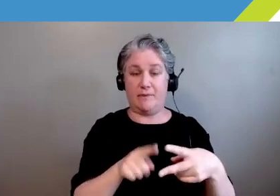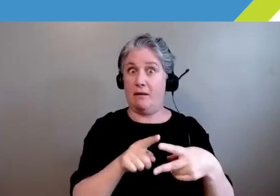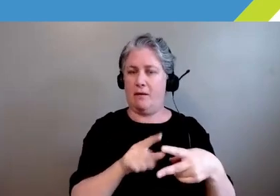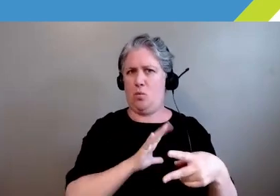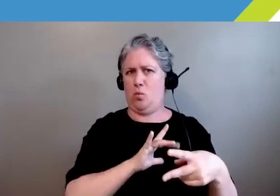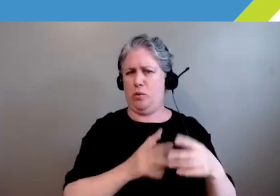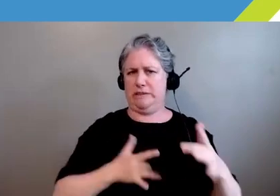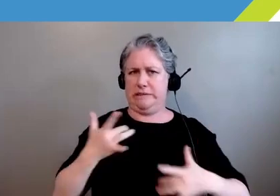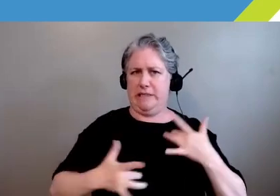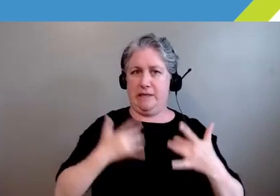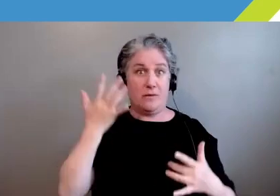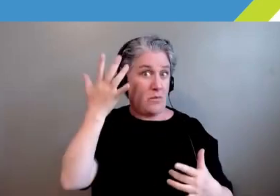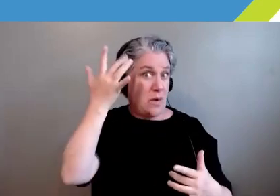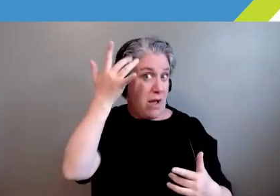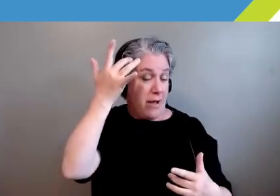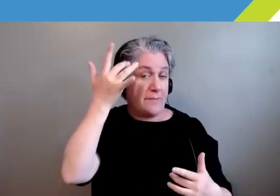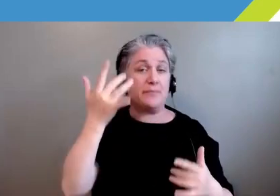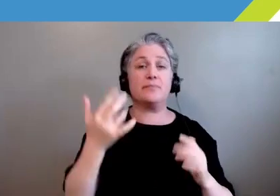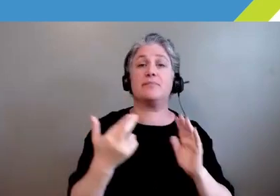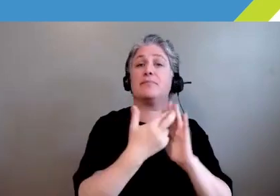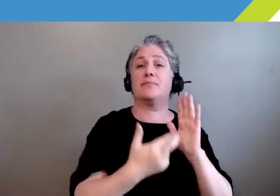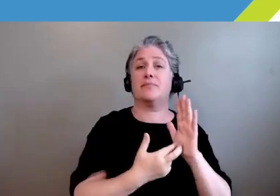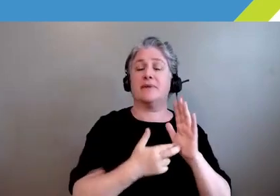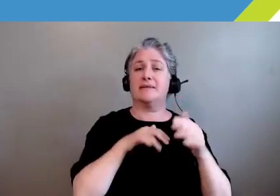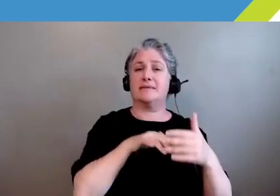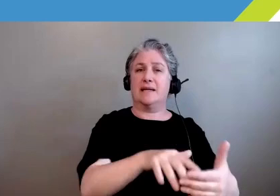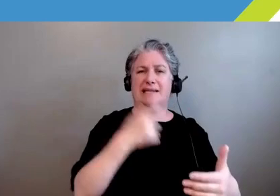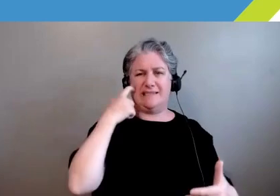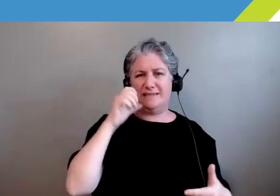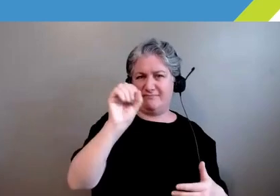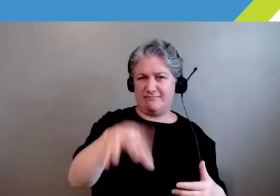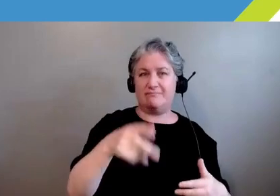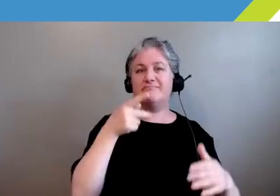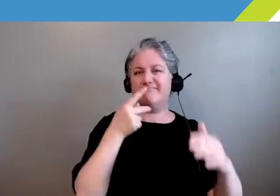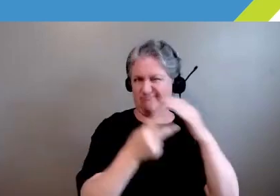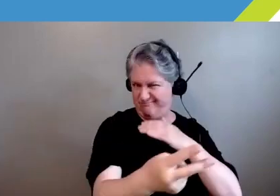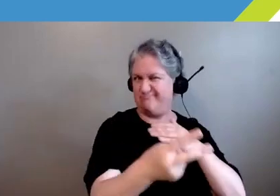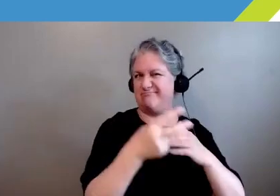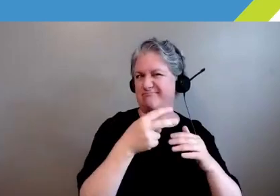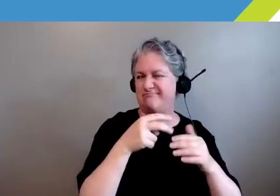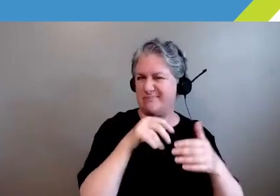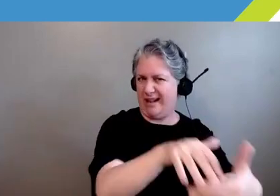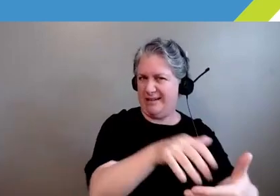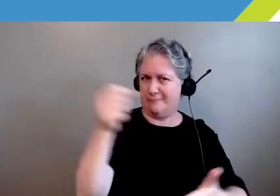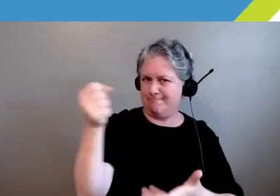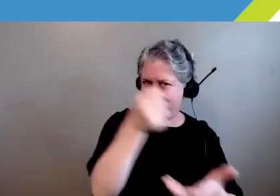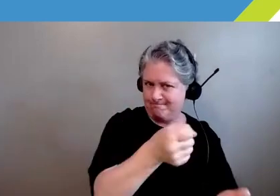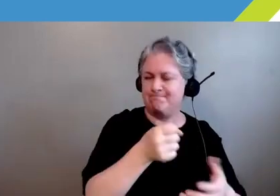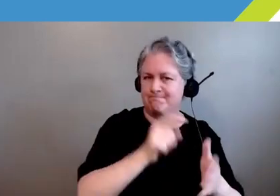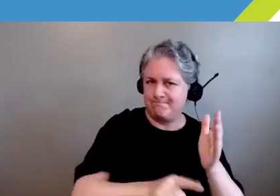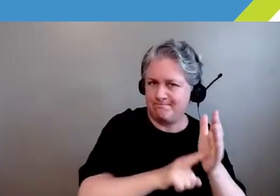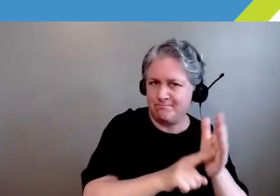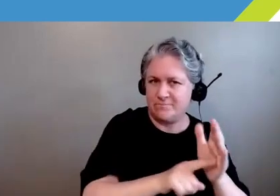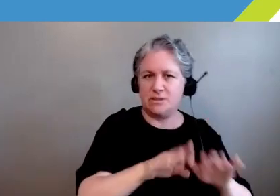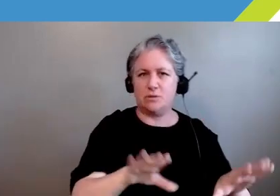quite exciting because in contrast to the registry study that I mentioned, it's a prospective study. And it's from the Children Group, which is the